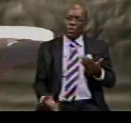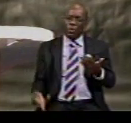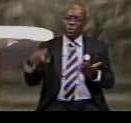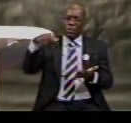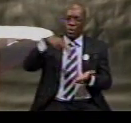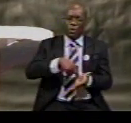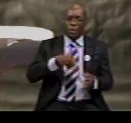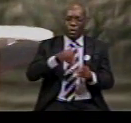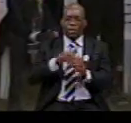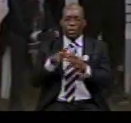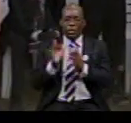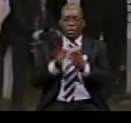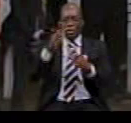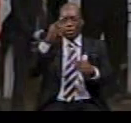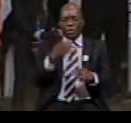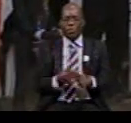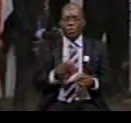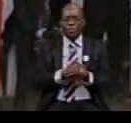Jesus' name.